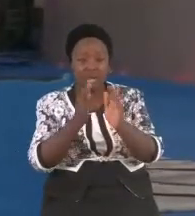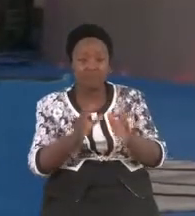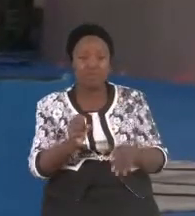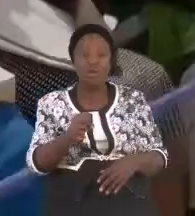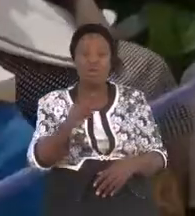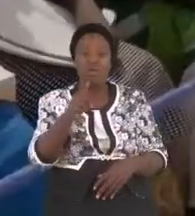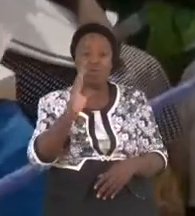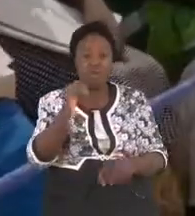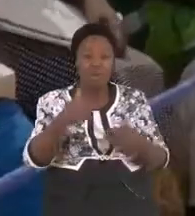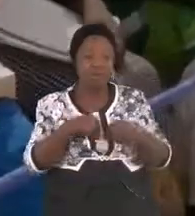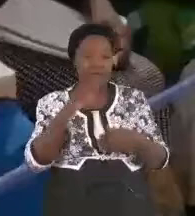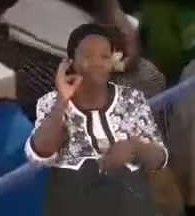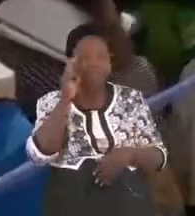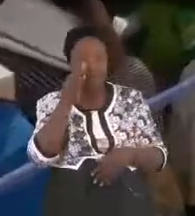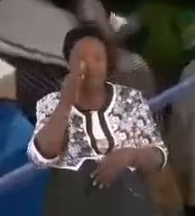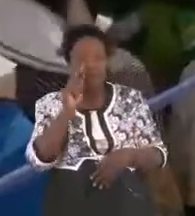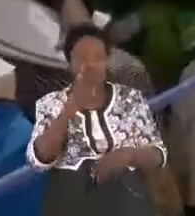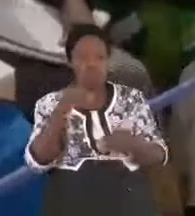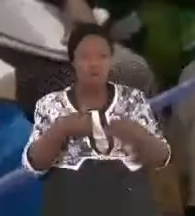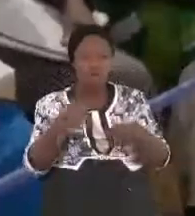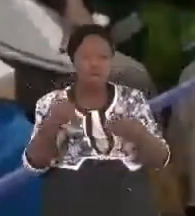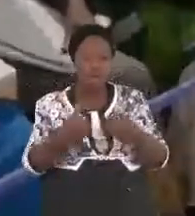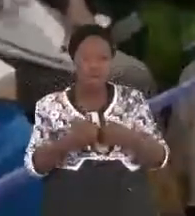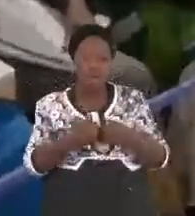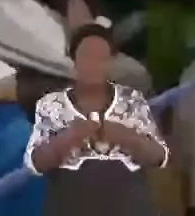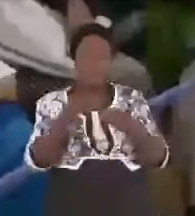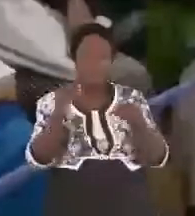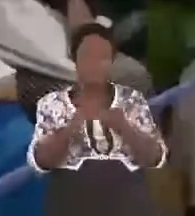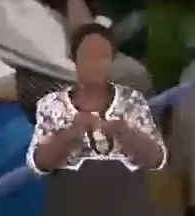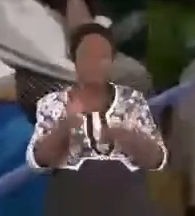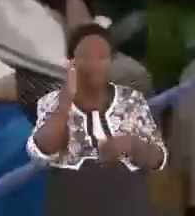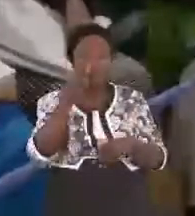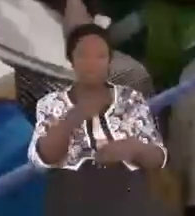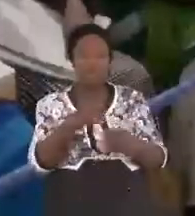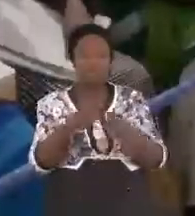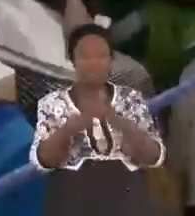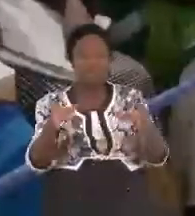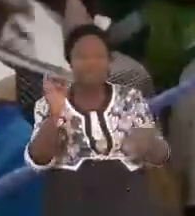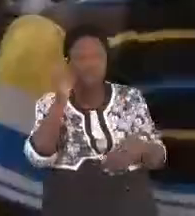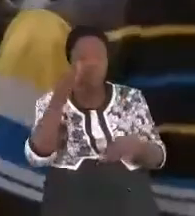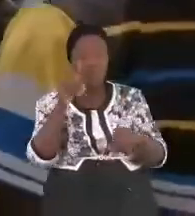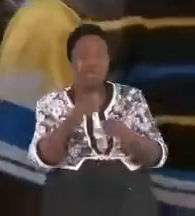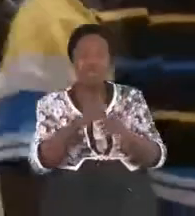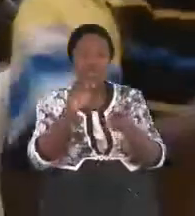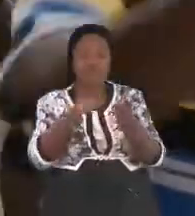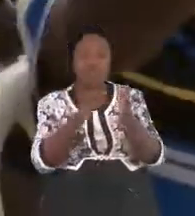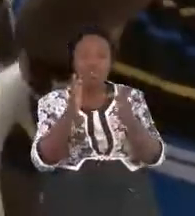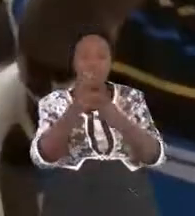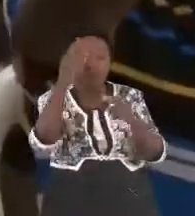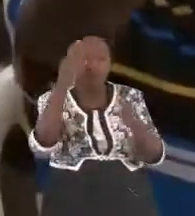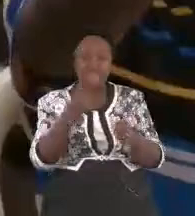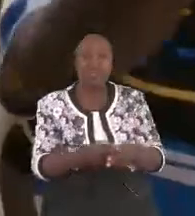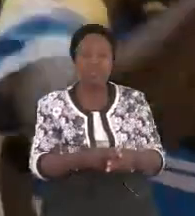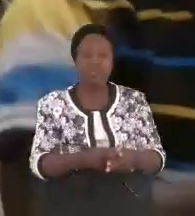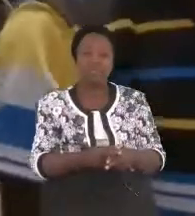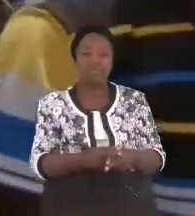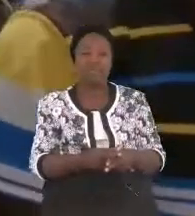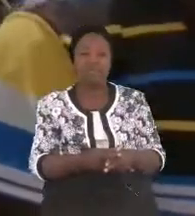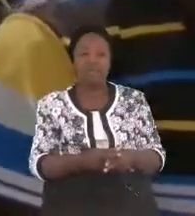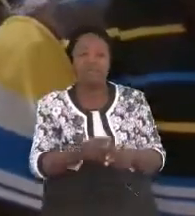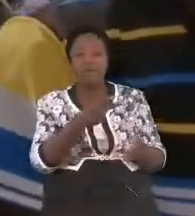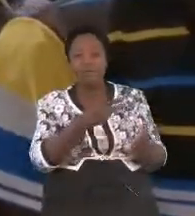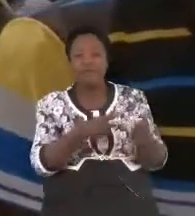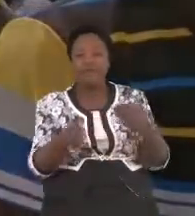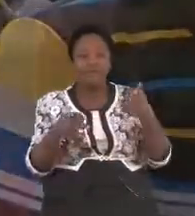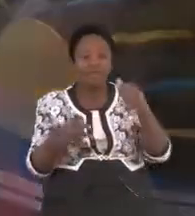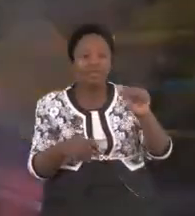fruit. You'll bear more fruit. You'll bear much fruit in Jesus' name. Look at verse 16. In